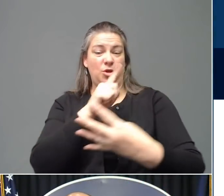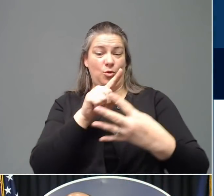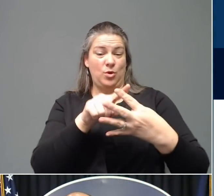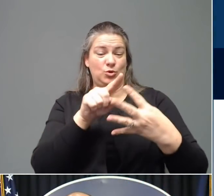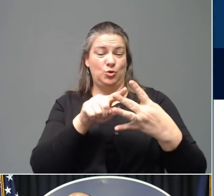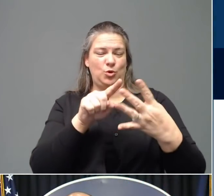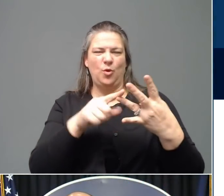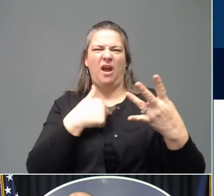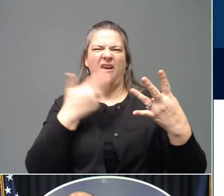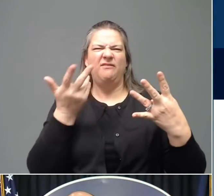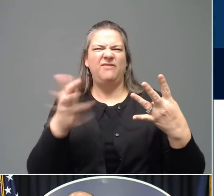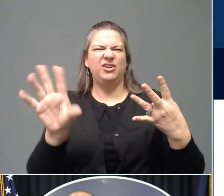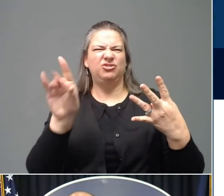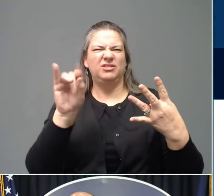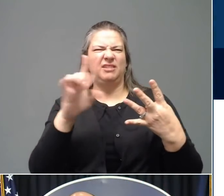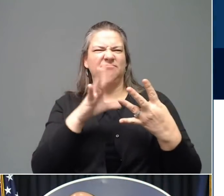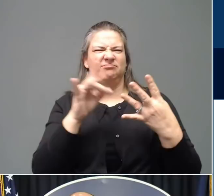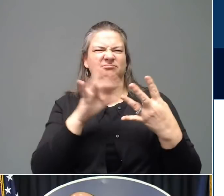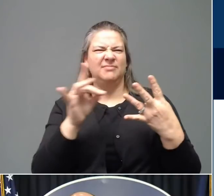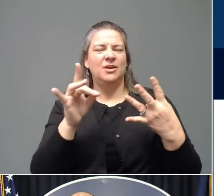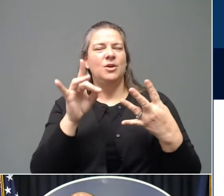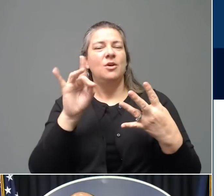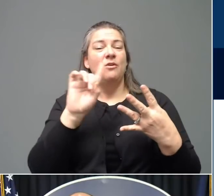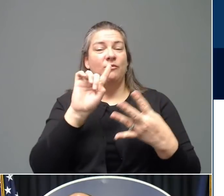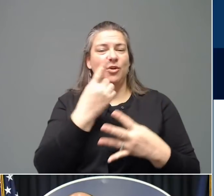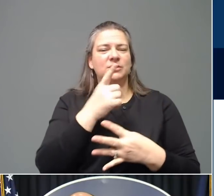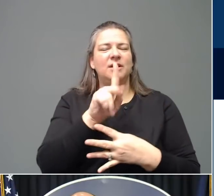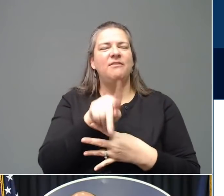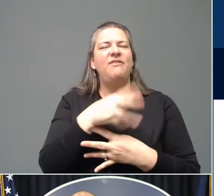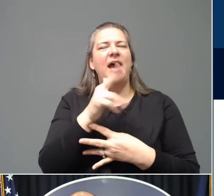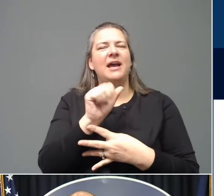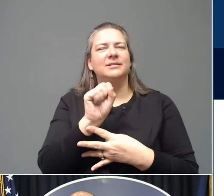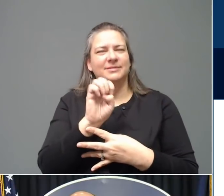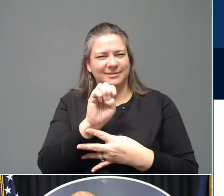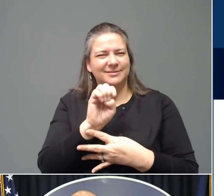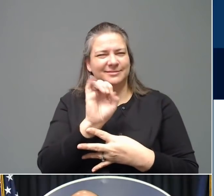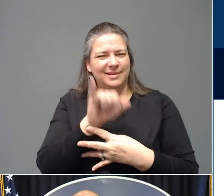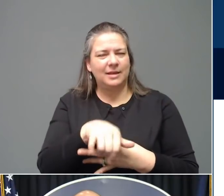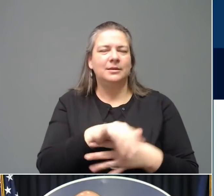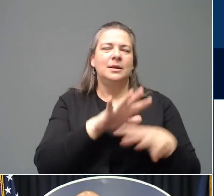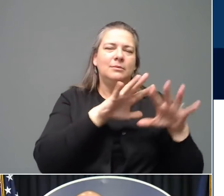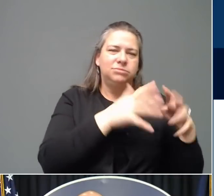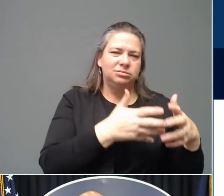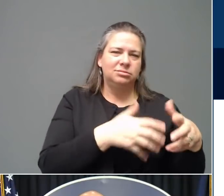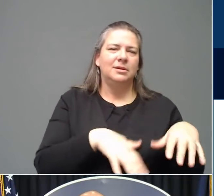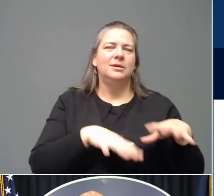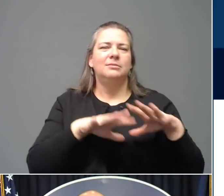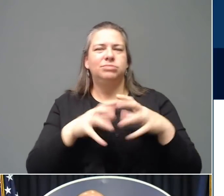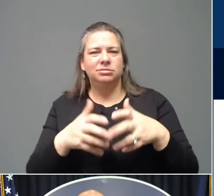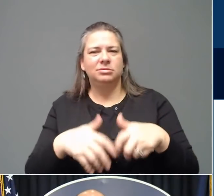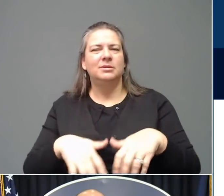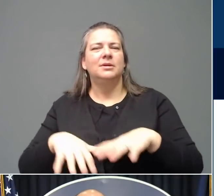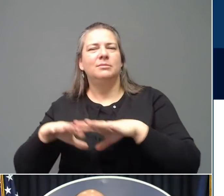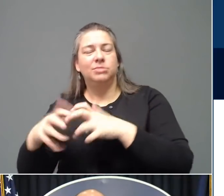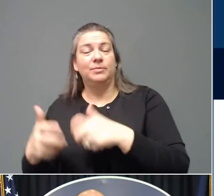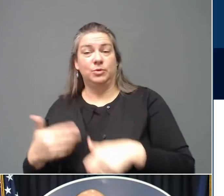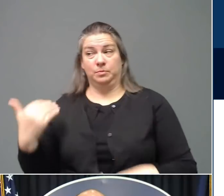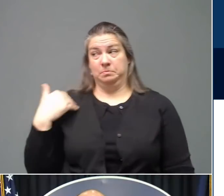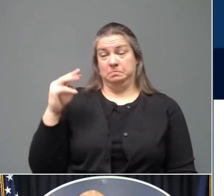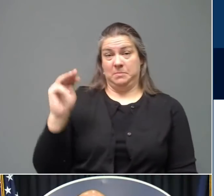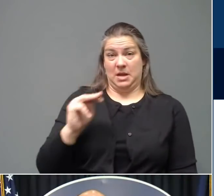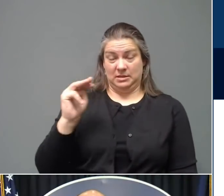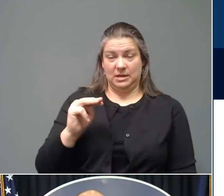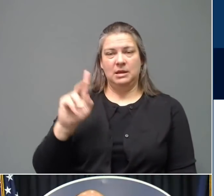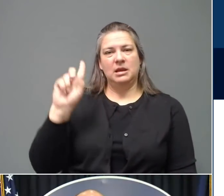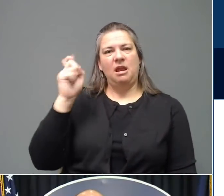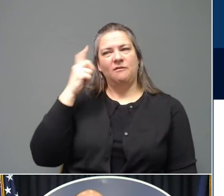first one are the phases. So on Monday, this past Monday, January 4th, Governor Beshear and I announced all 4